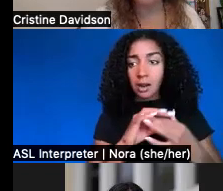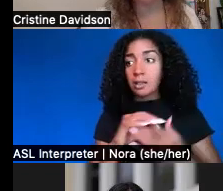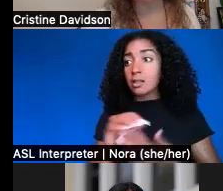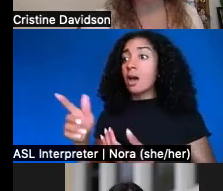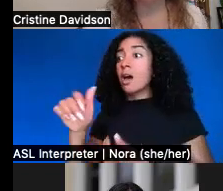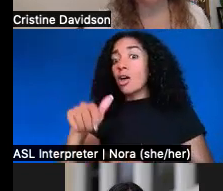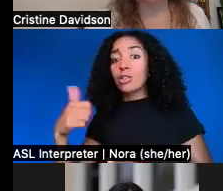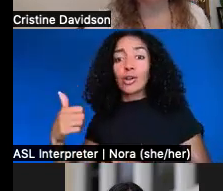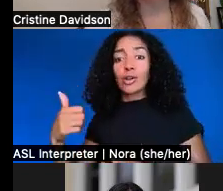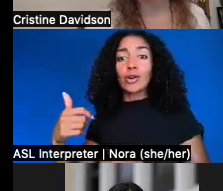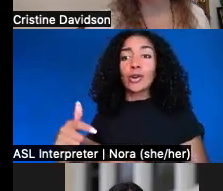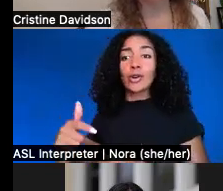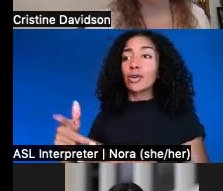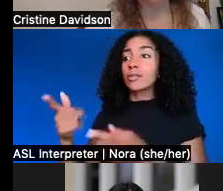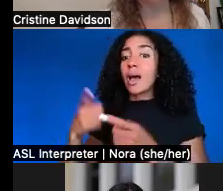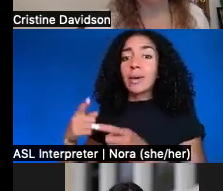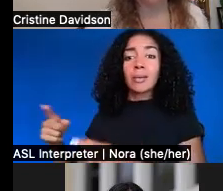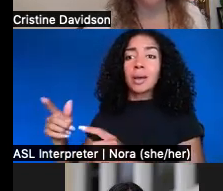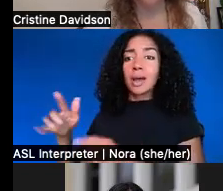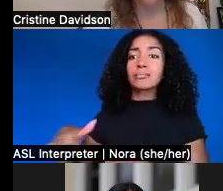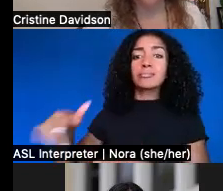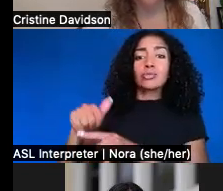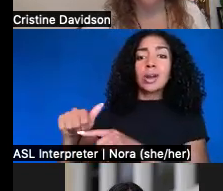around us. Yeah.